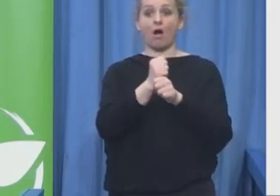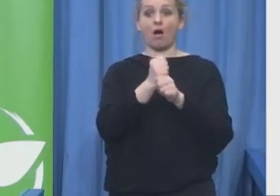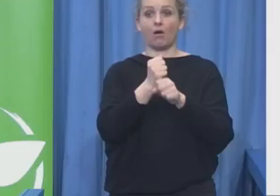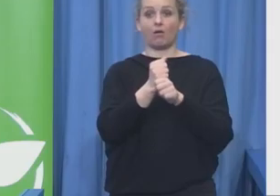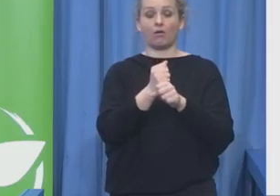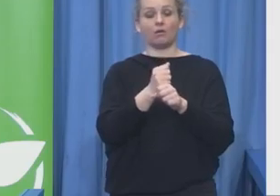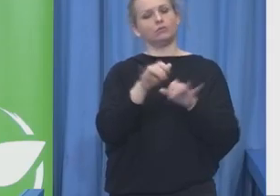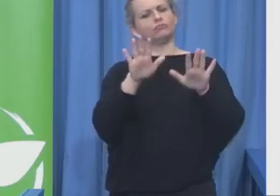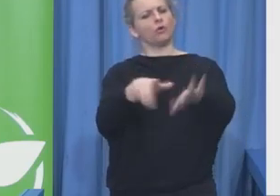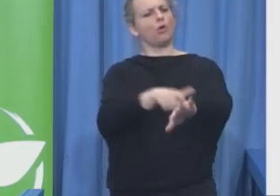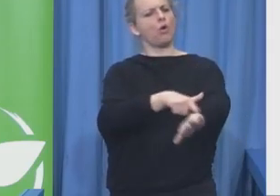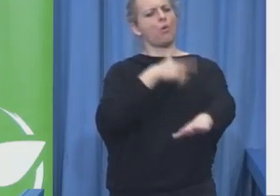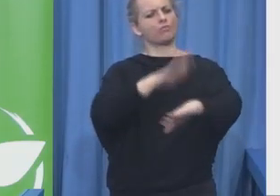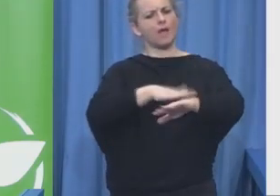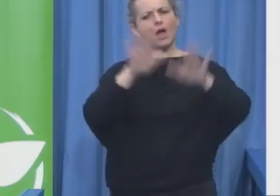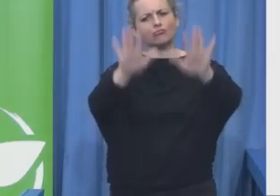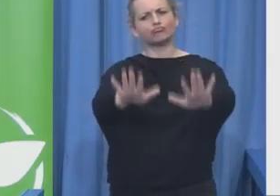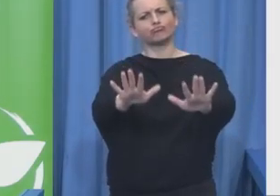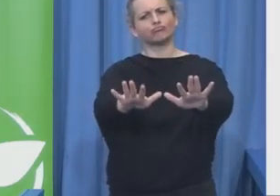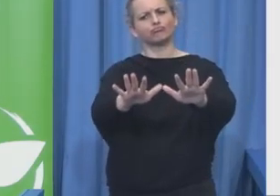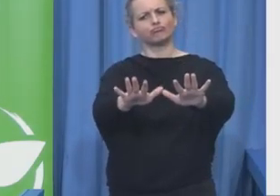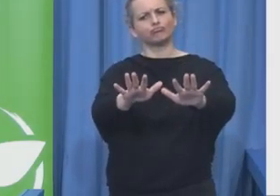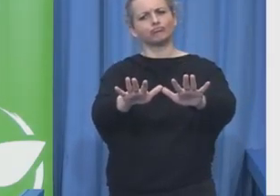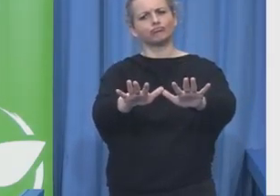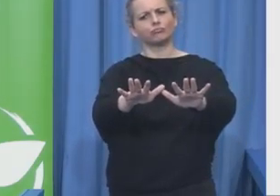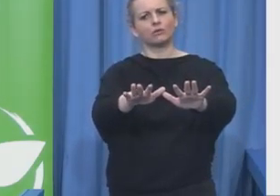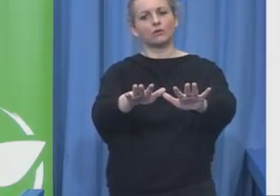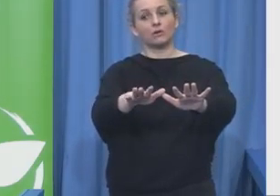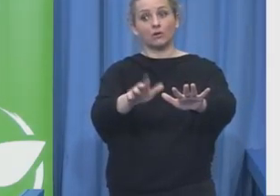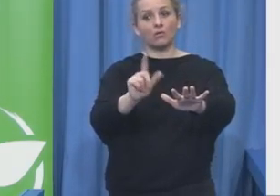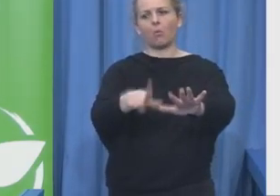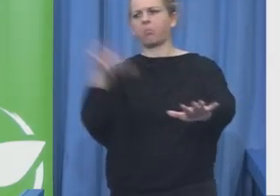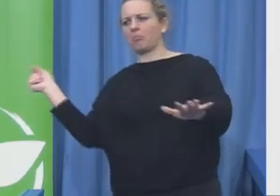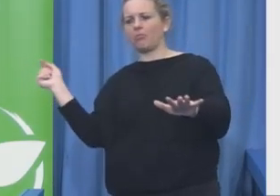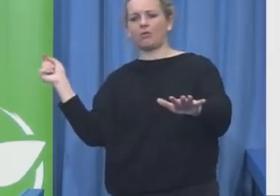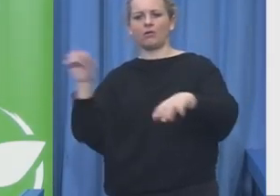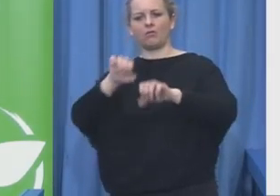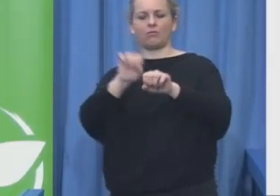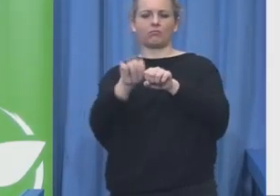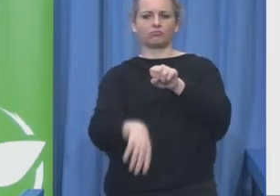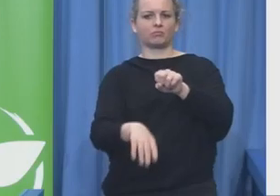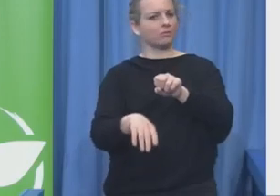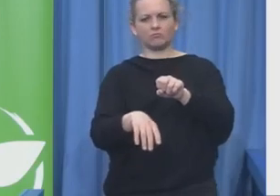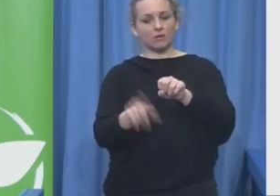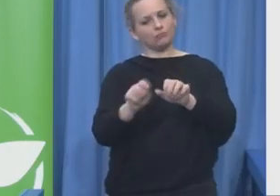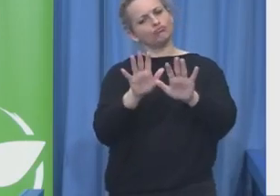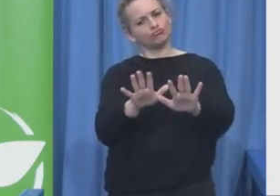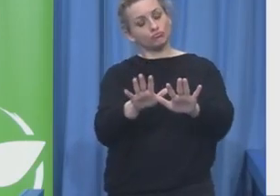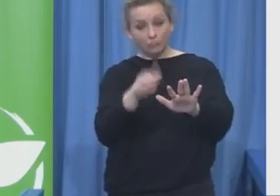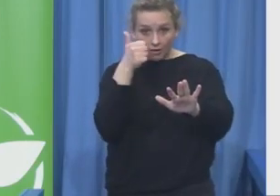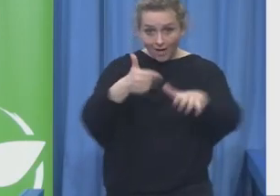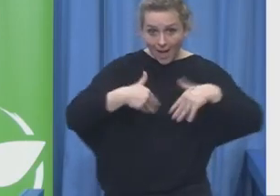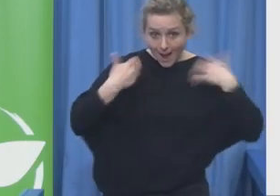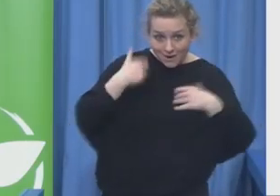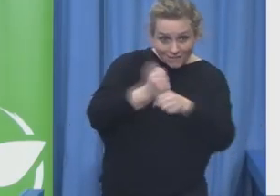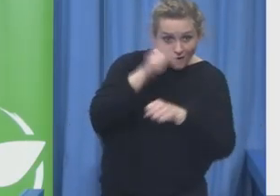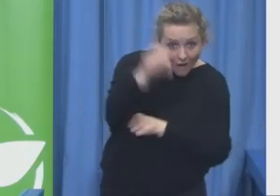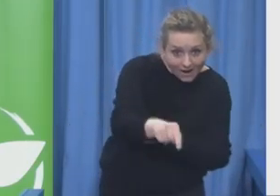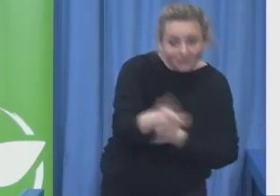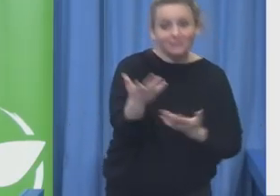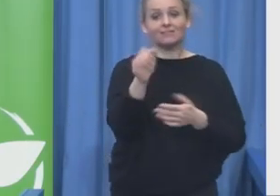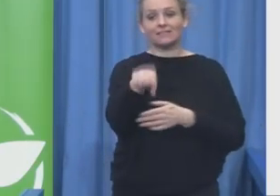job satisfaction is another one. Are people happy with the kinds of jobs that they're getting as a result of our programming? Are we putting them